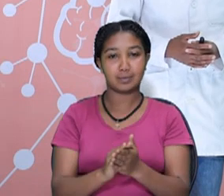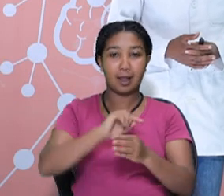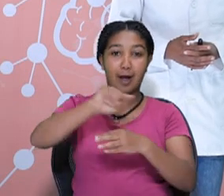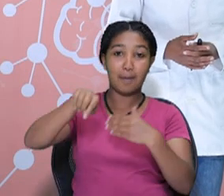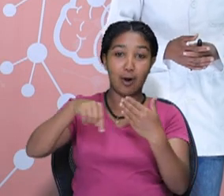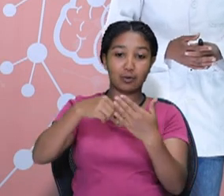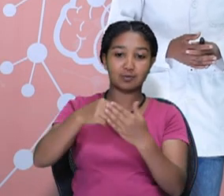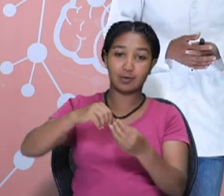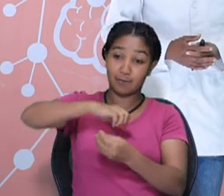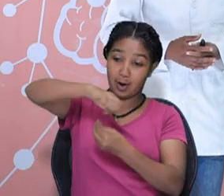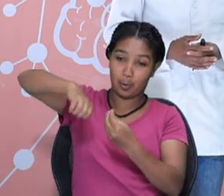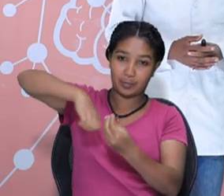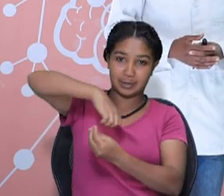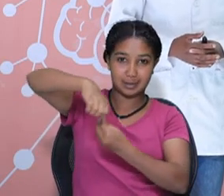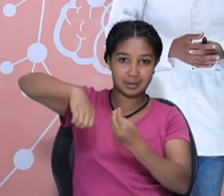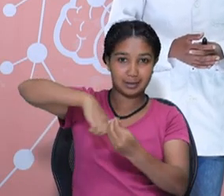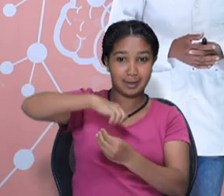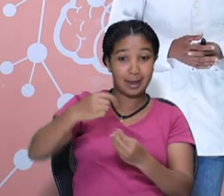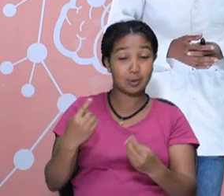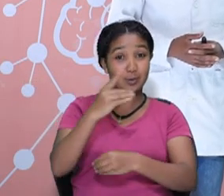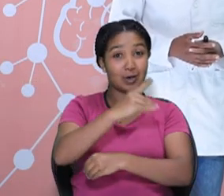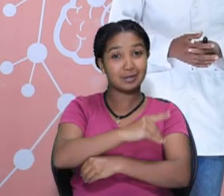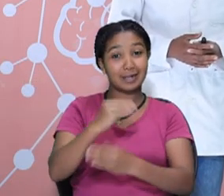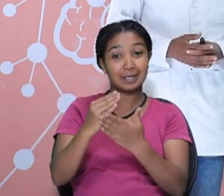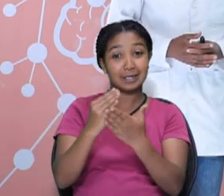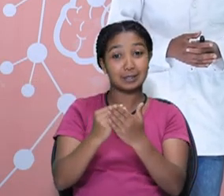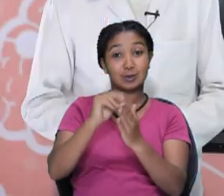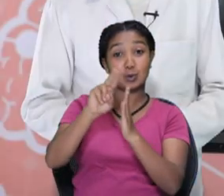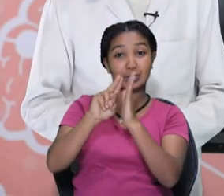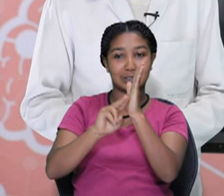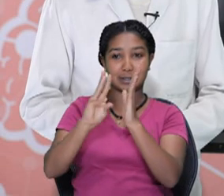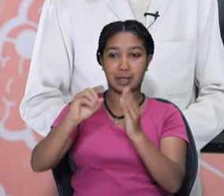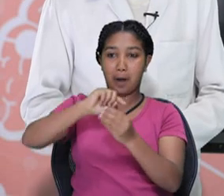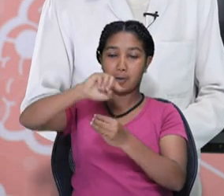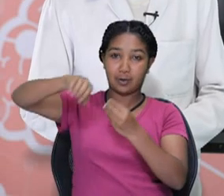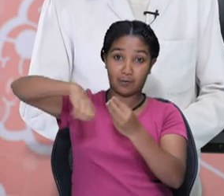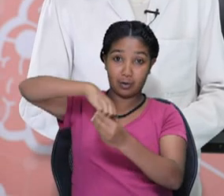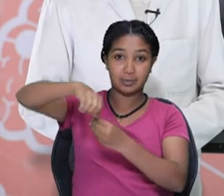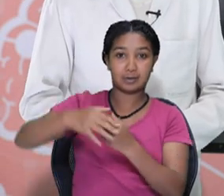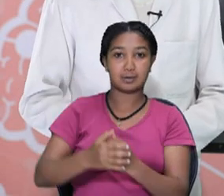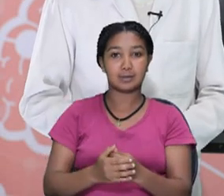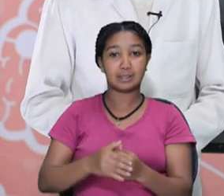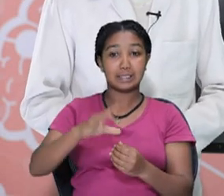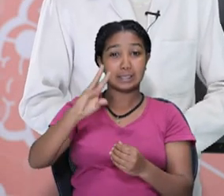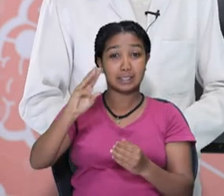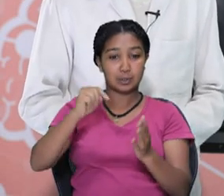about environment. Our today's lesson is unit 6 about environment,